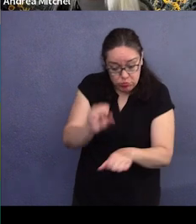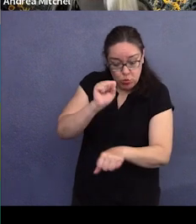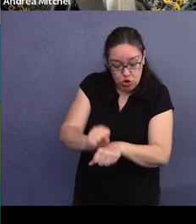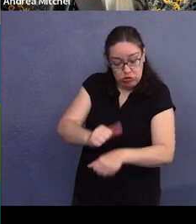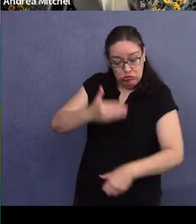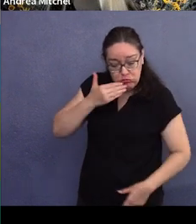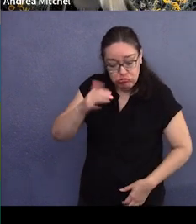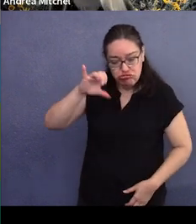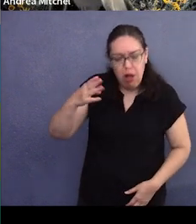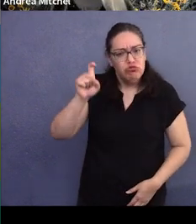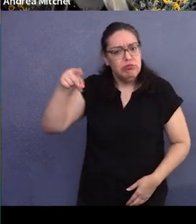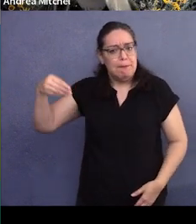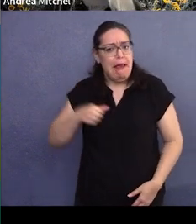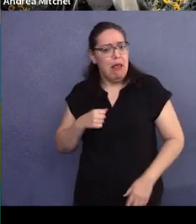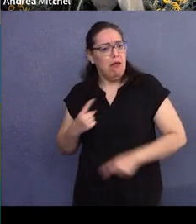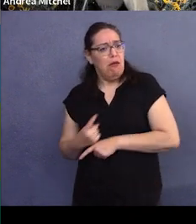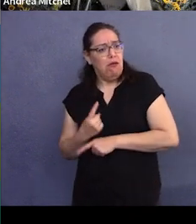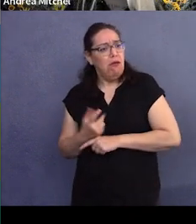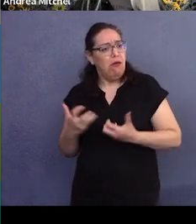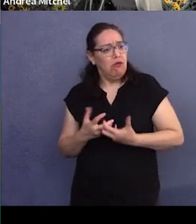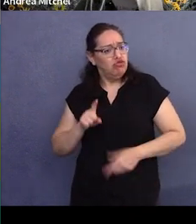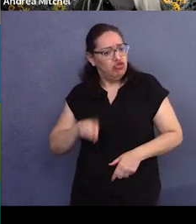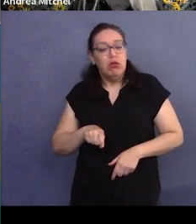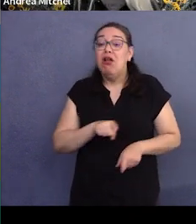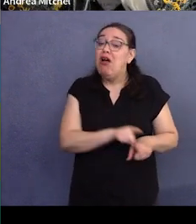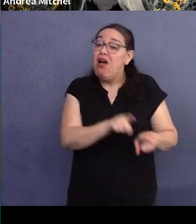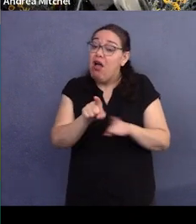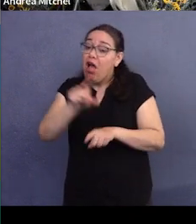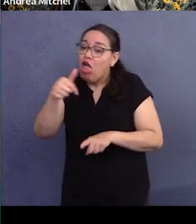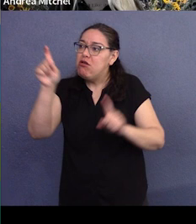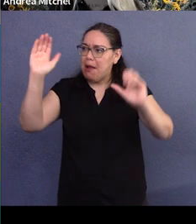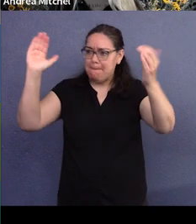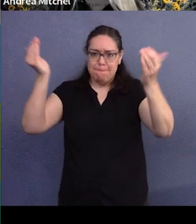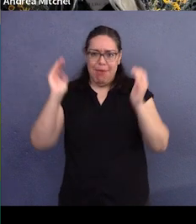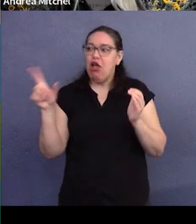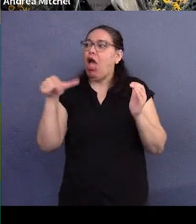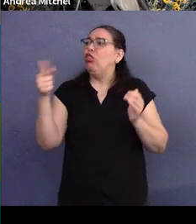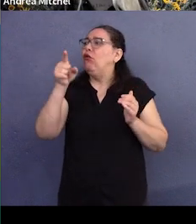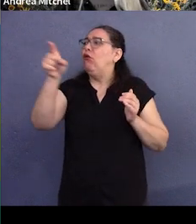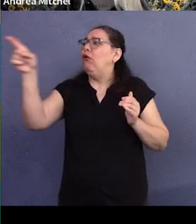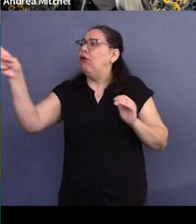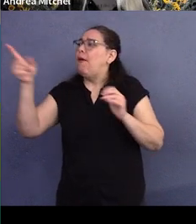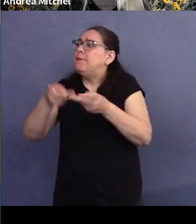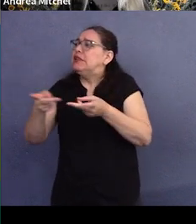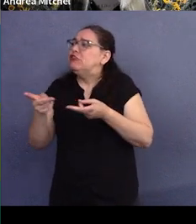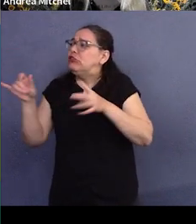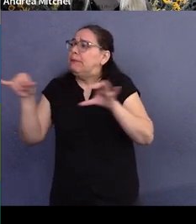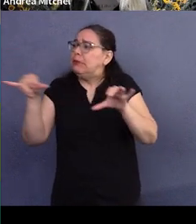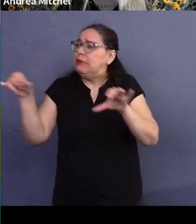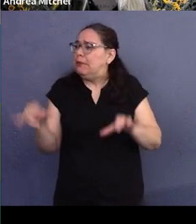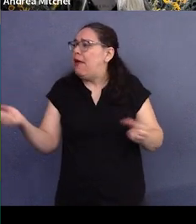it. Also, make sure you cost out similar positions. If there is a position, say you're looking to hire